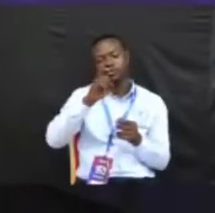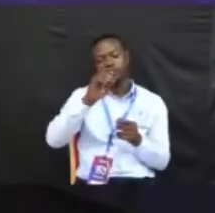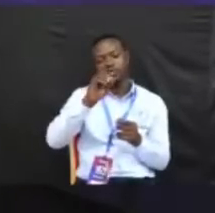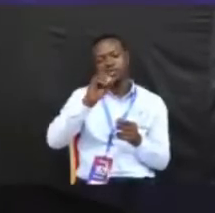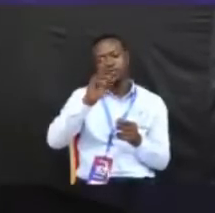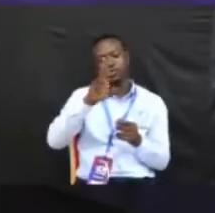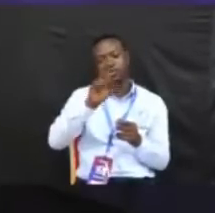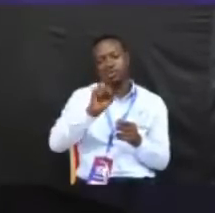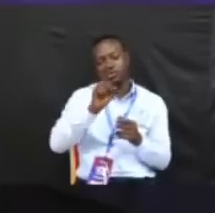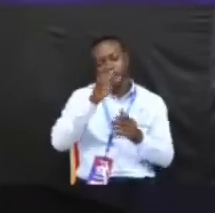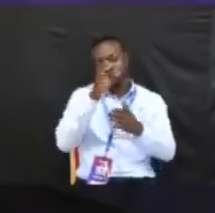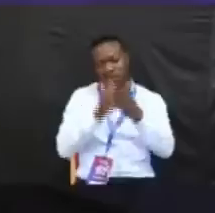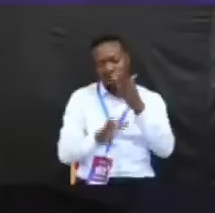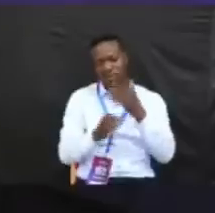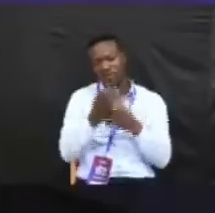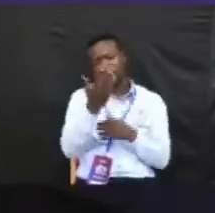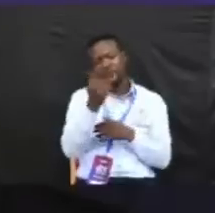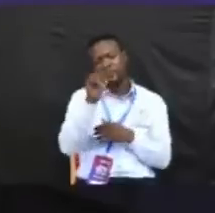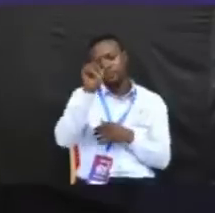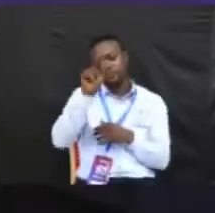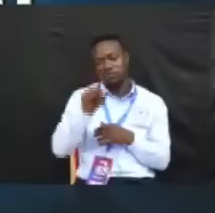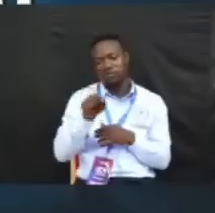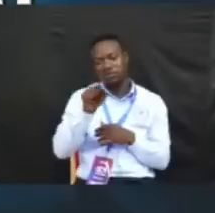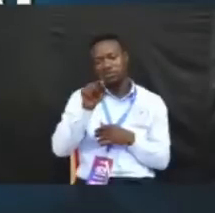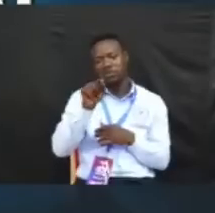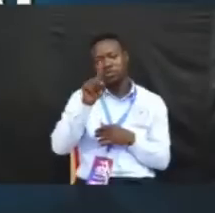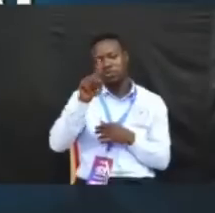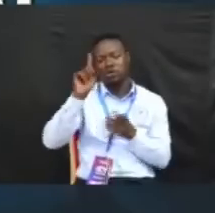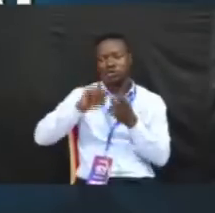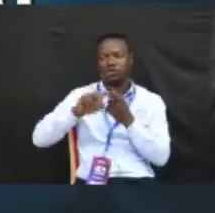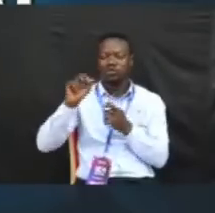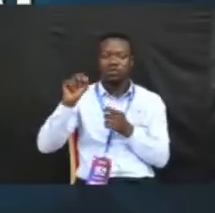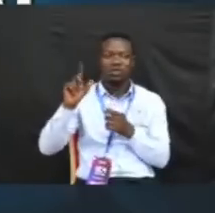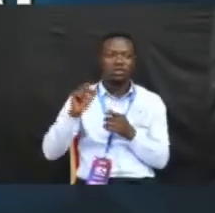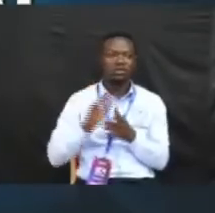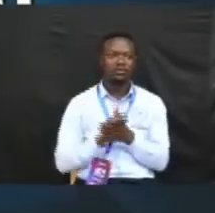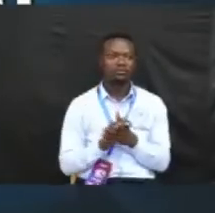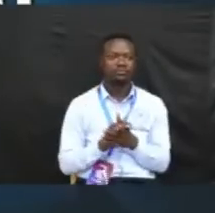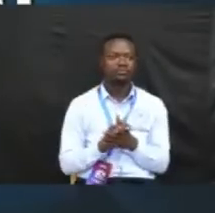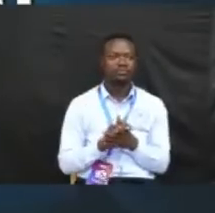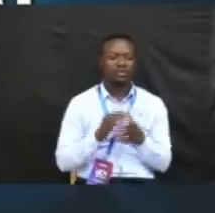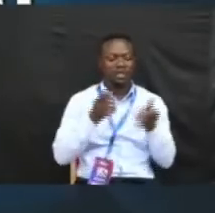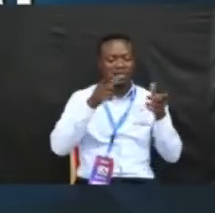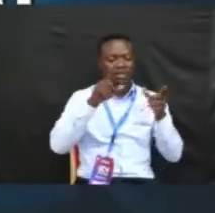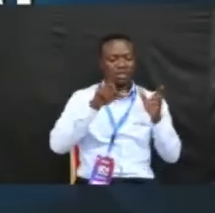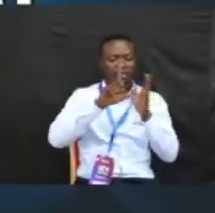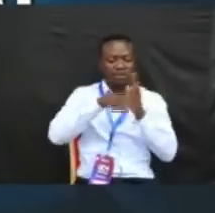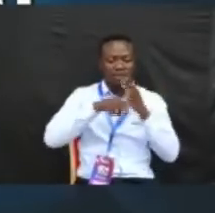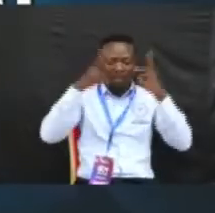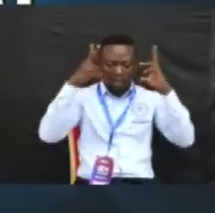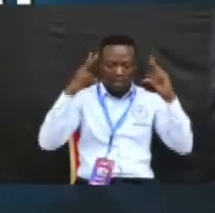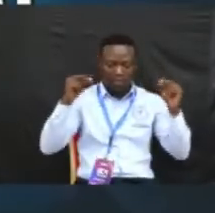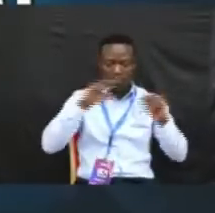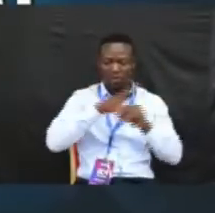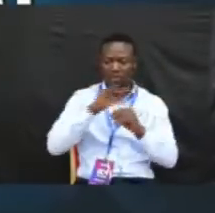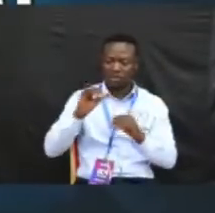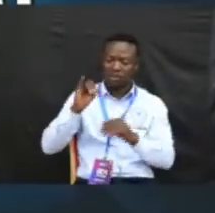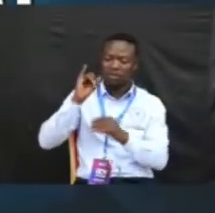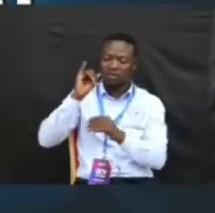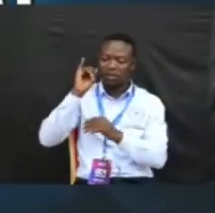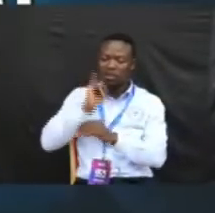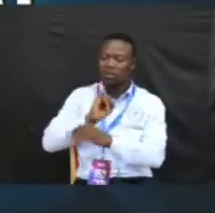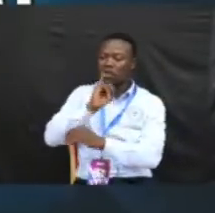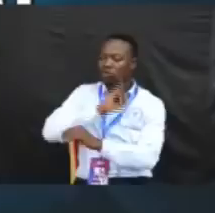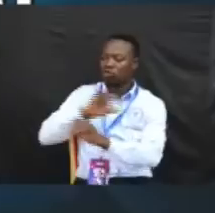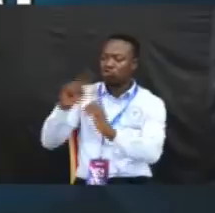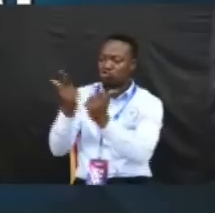NIV, the song of Moses and Miriam. Then Moses and the Israelites sang this